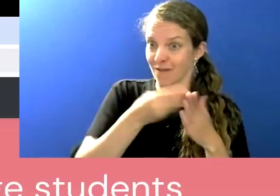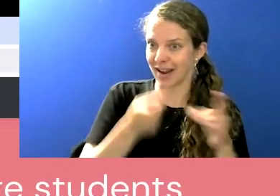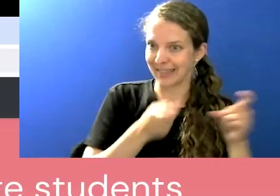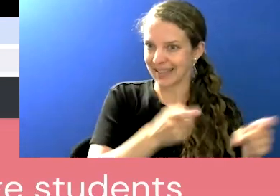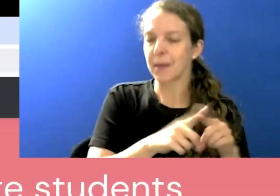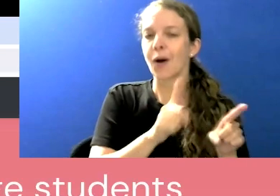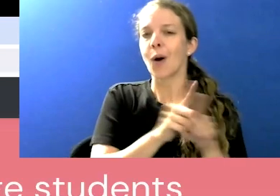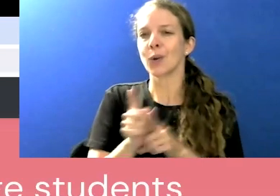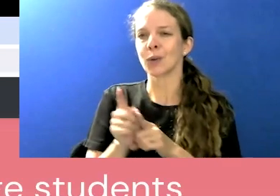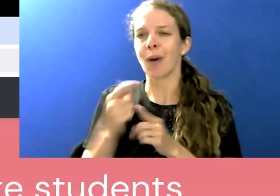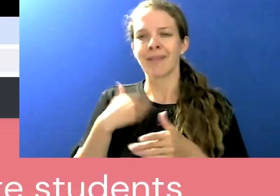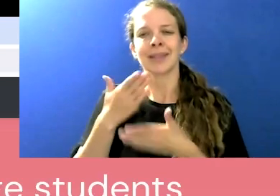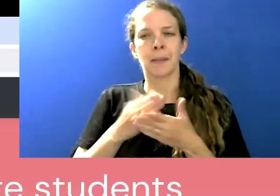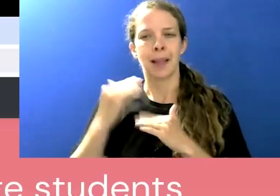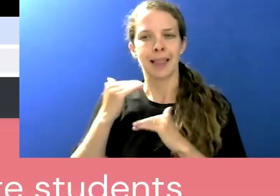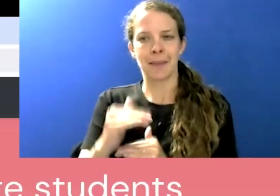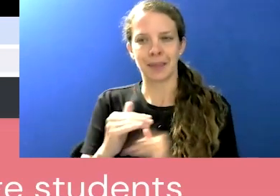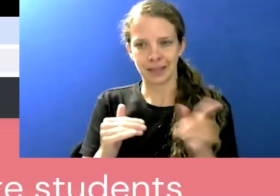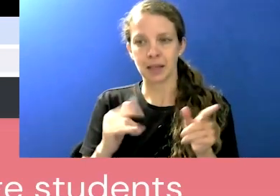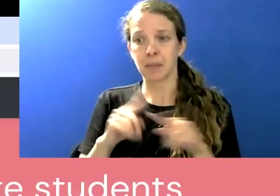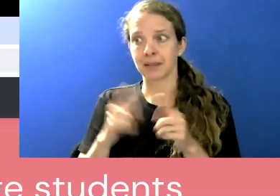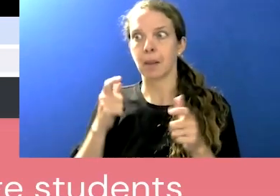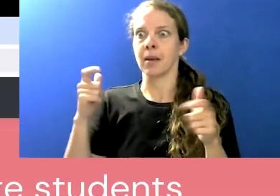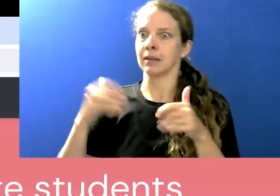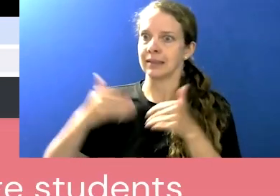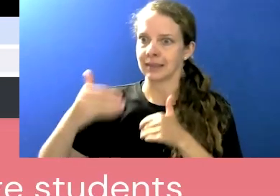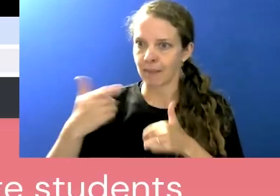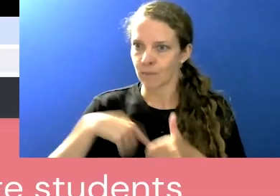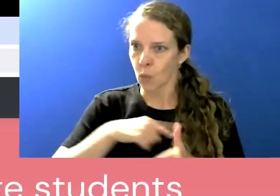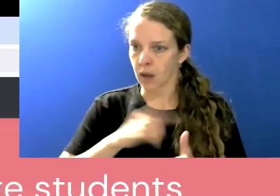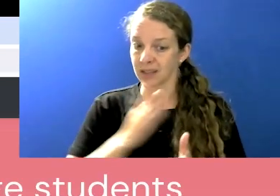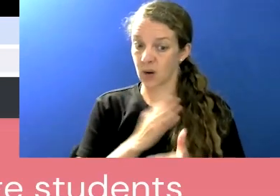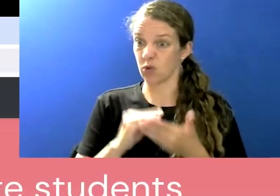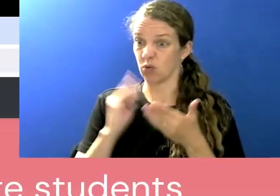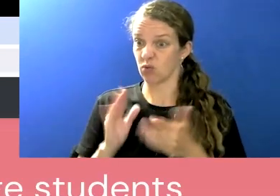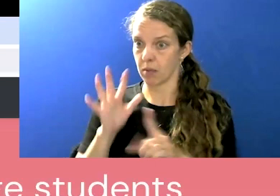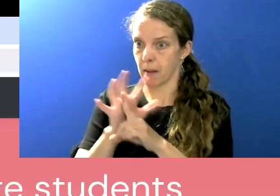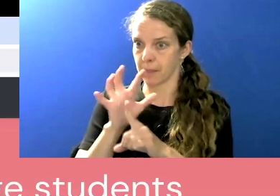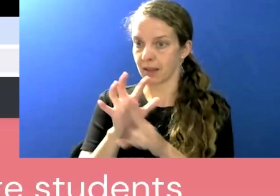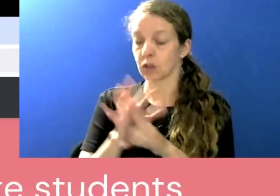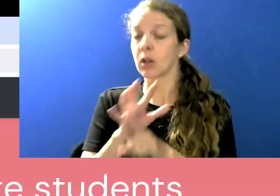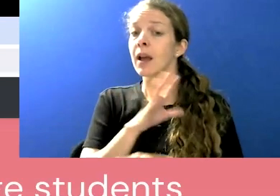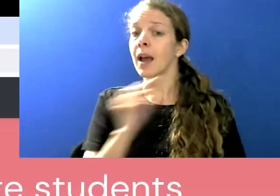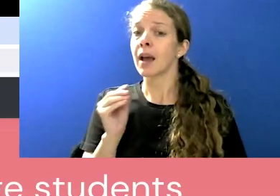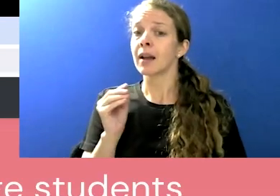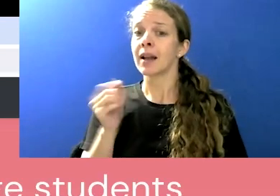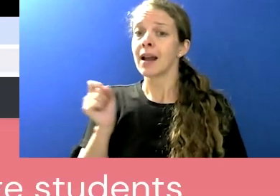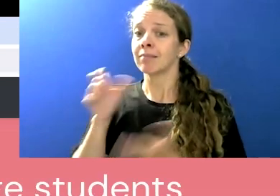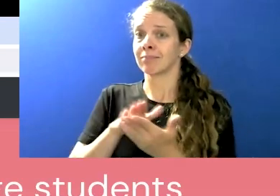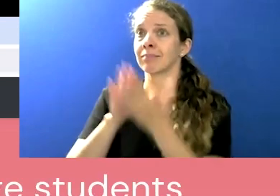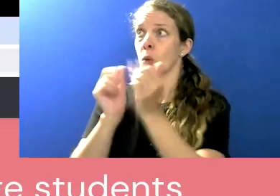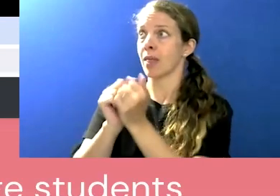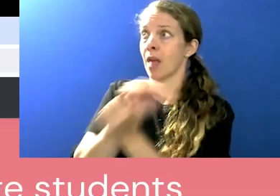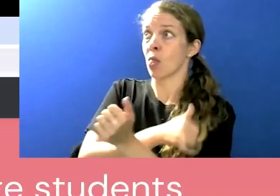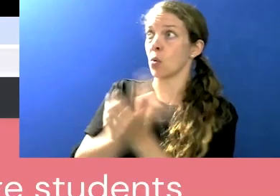are also limitations to that. But that's a big step for us and for our student population. And any encounter with authorities could